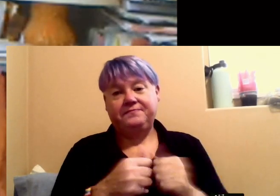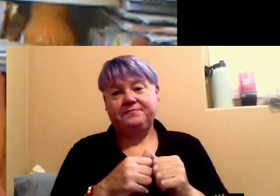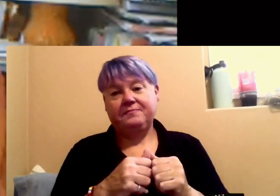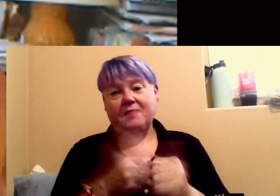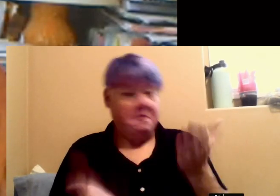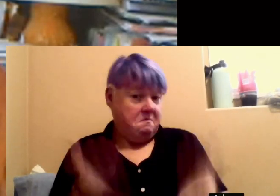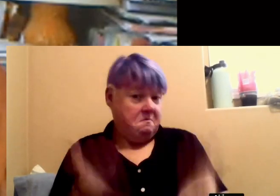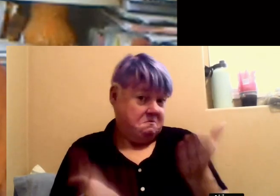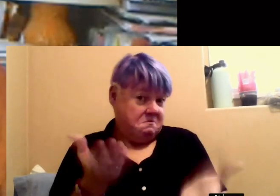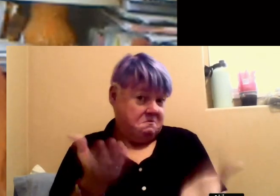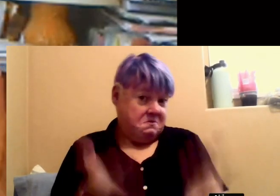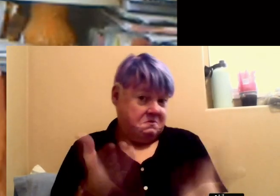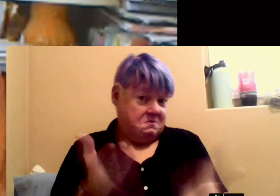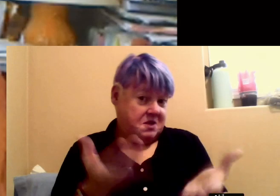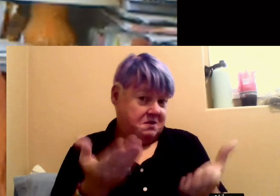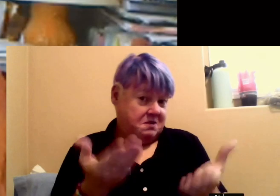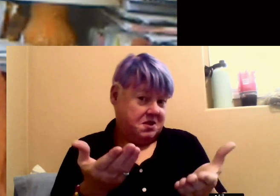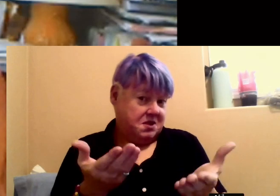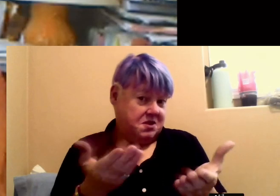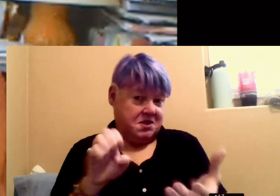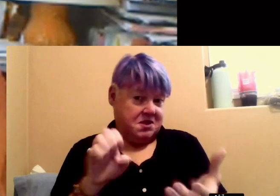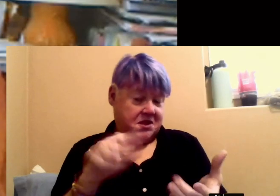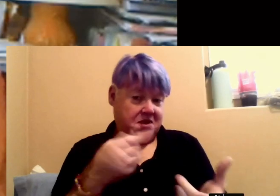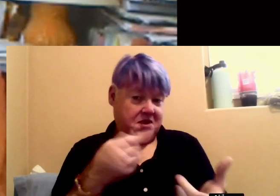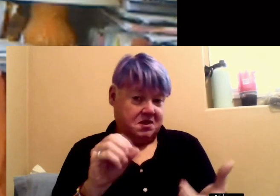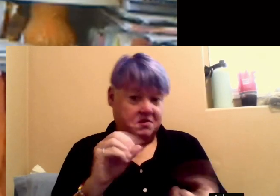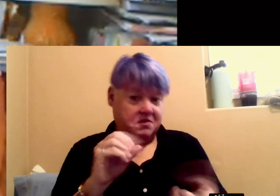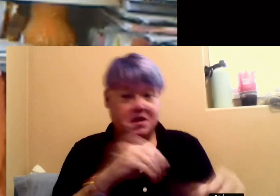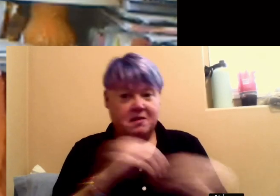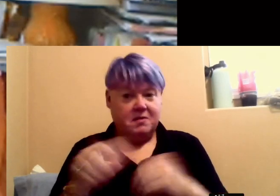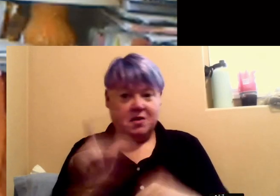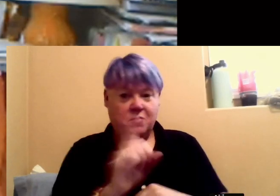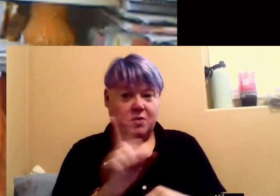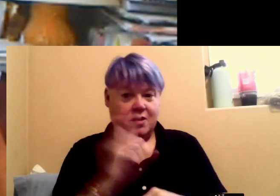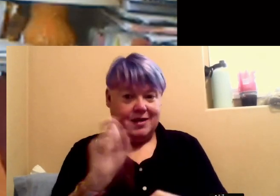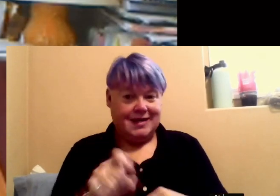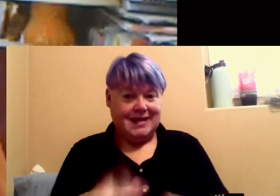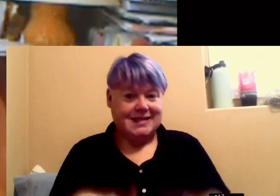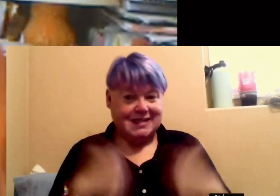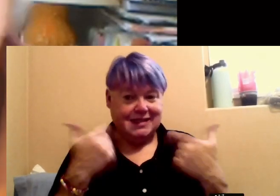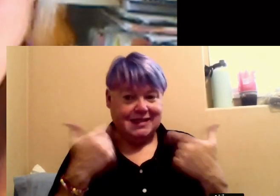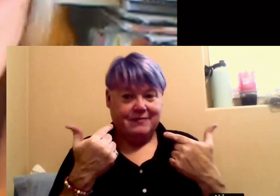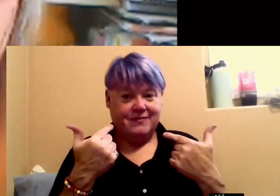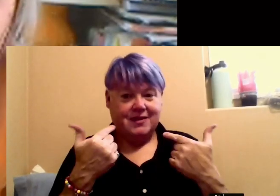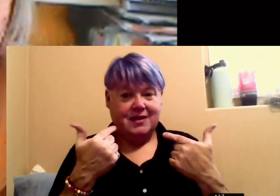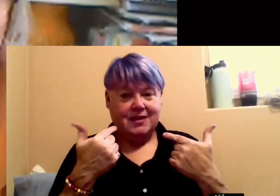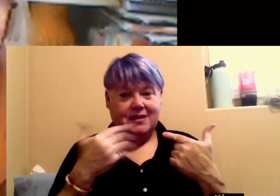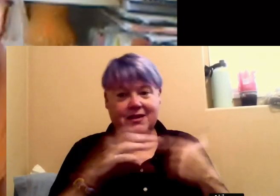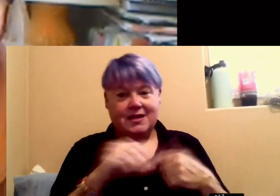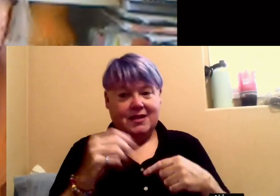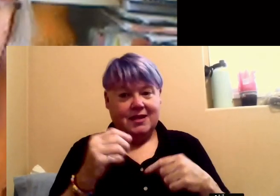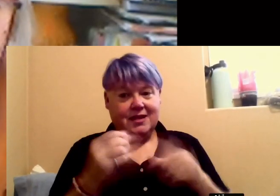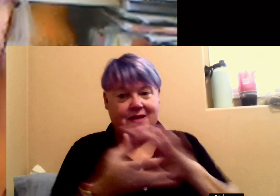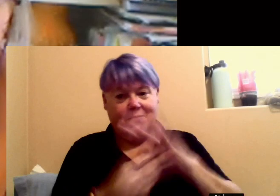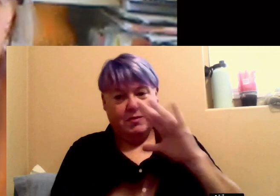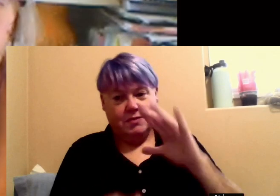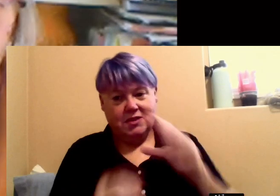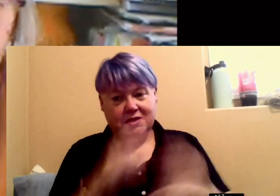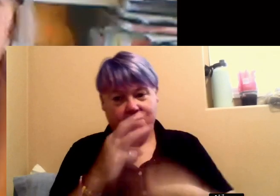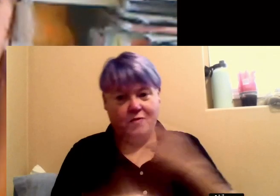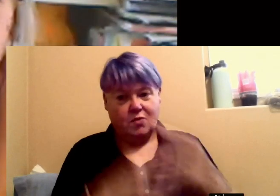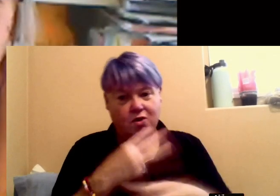maybe it's just ego, but I figure I put it where it has to live, and the publishing world